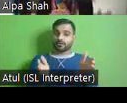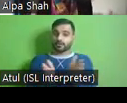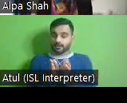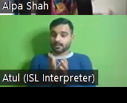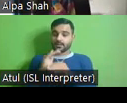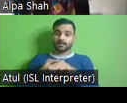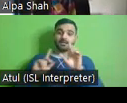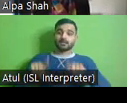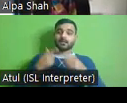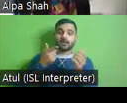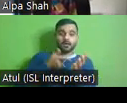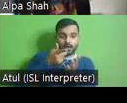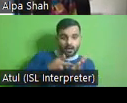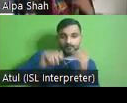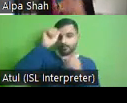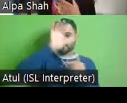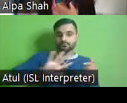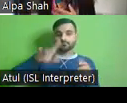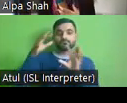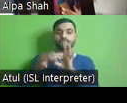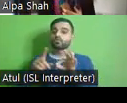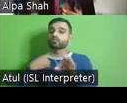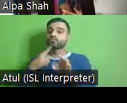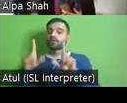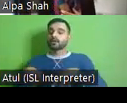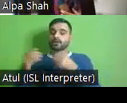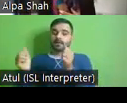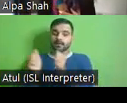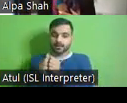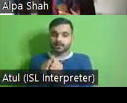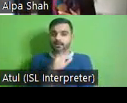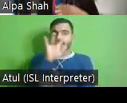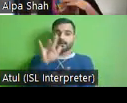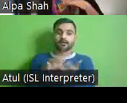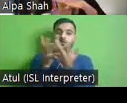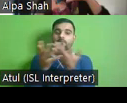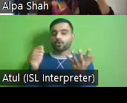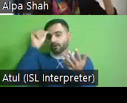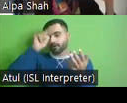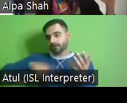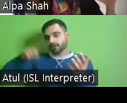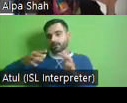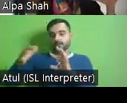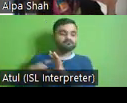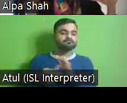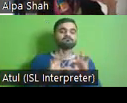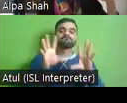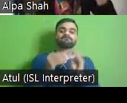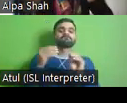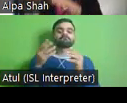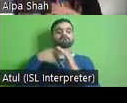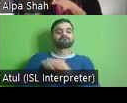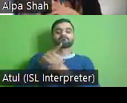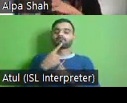in the agricultural plains of India and those who live in the hills and forests of Central and Eastern India. And this is a belt which goes, I think,